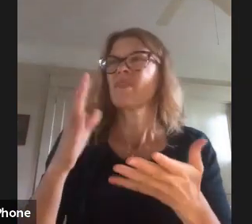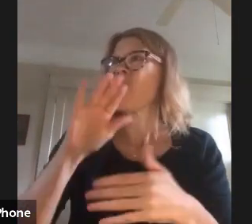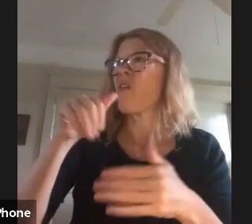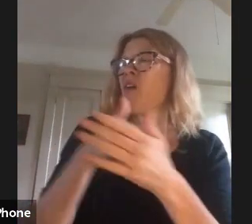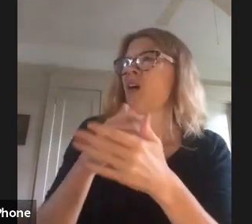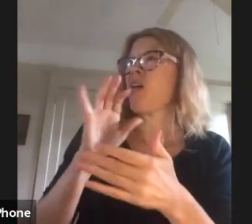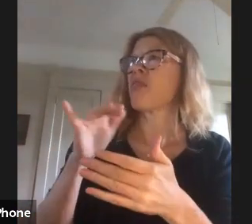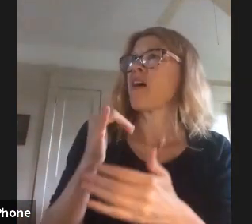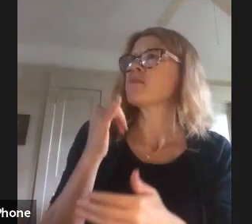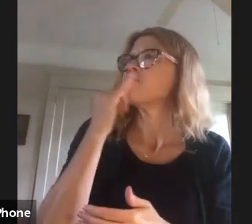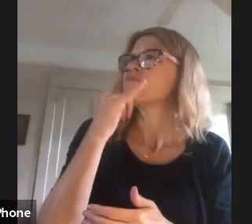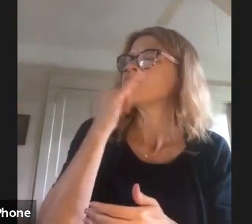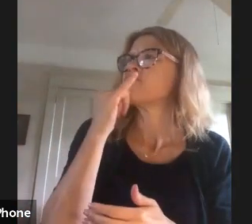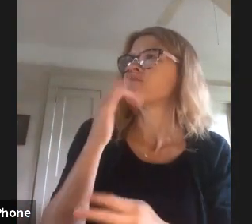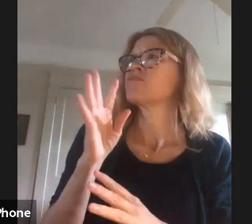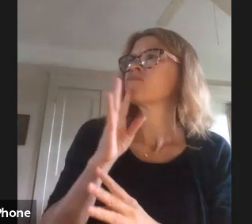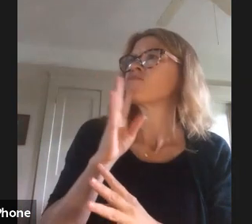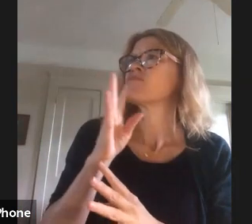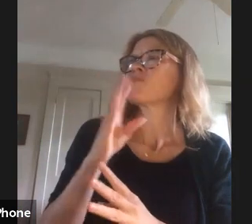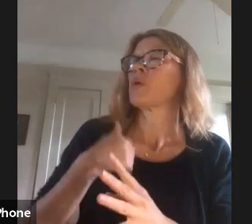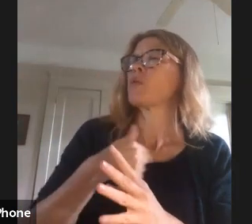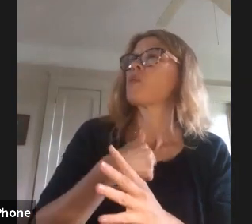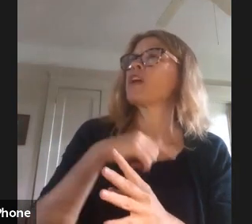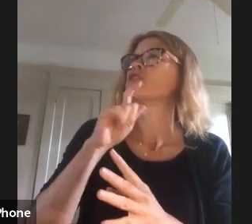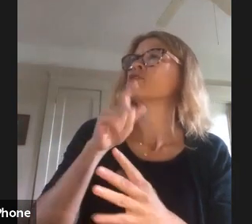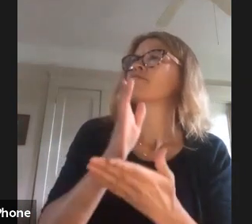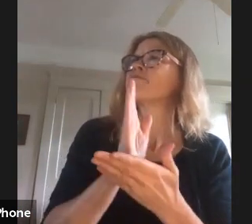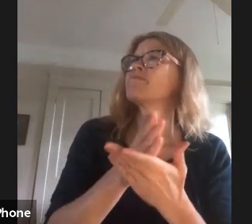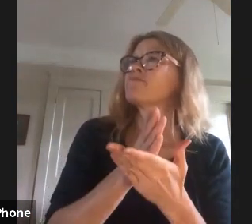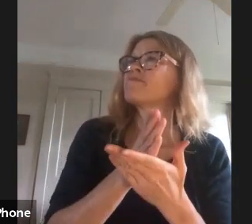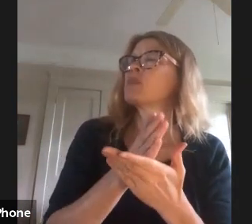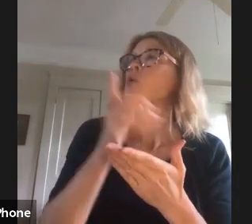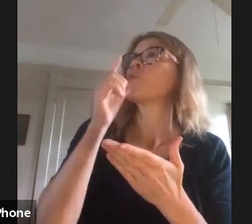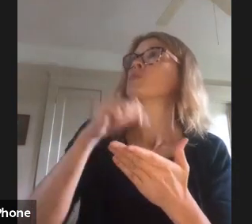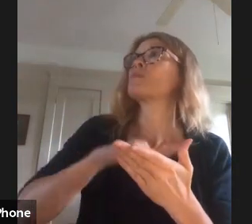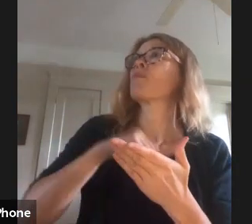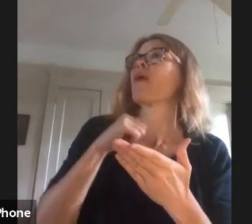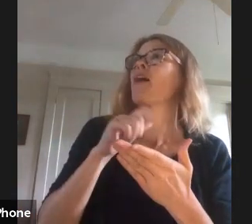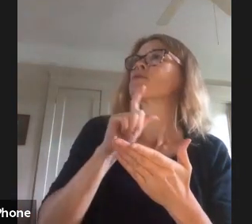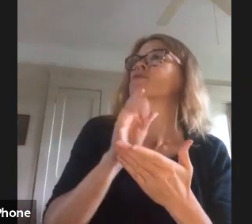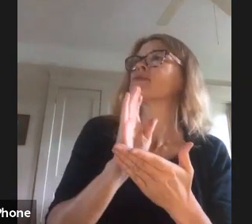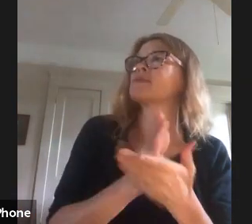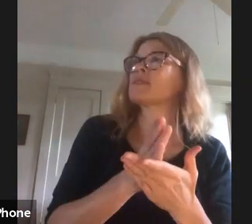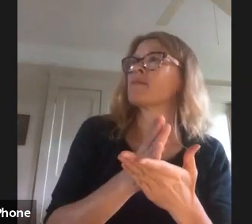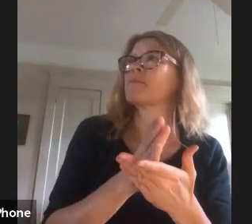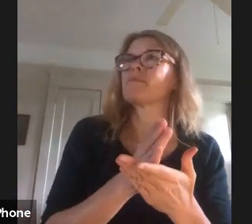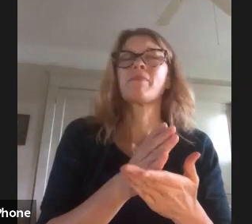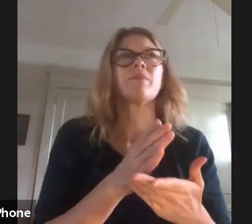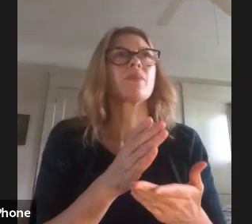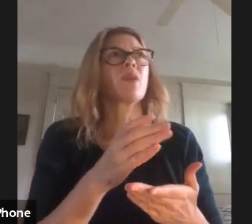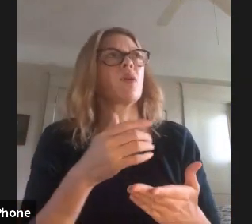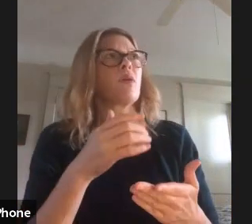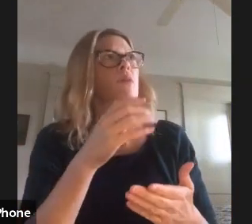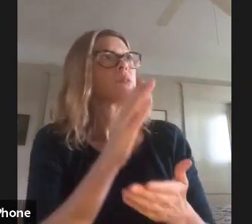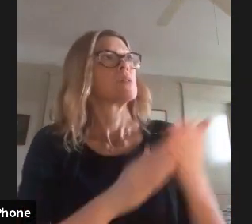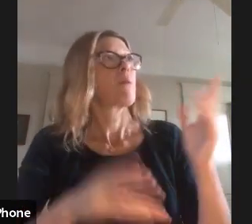and close the lips that utter proud boasts. Those who say, with our tongue will